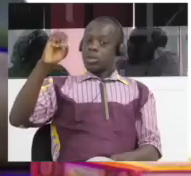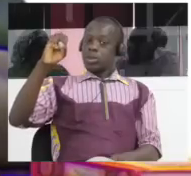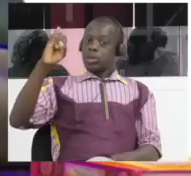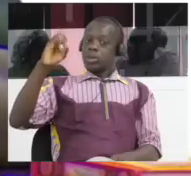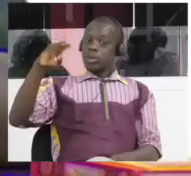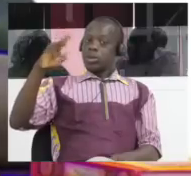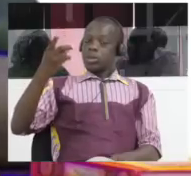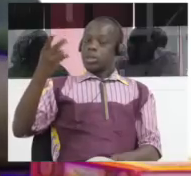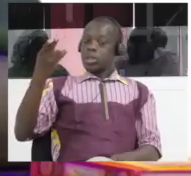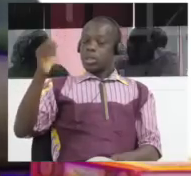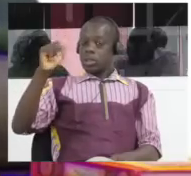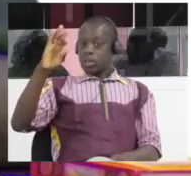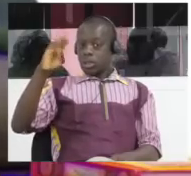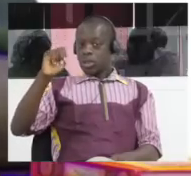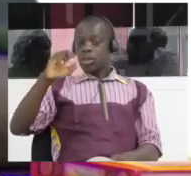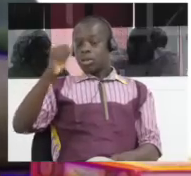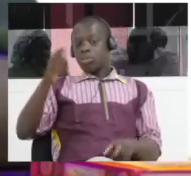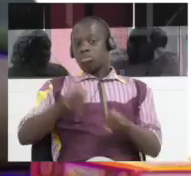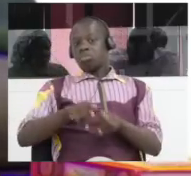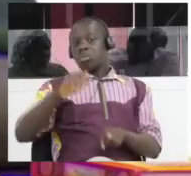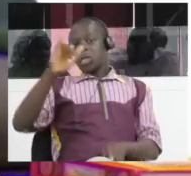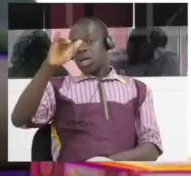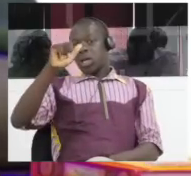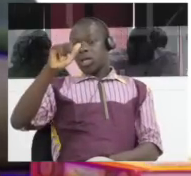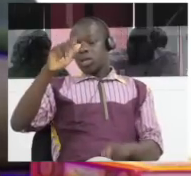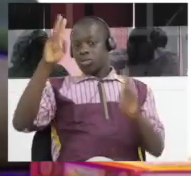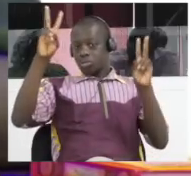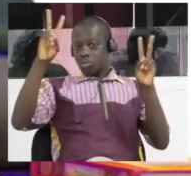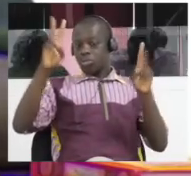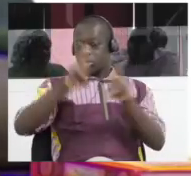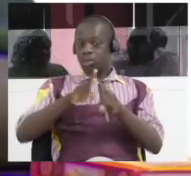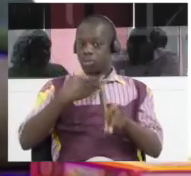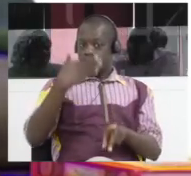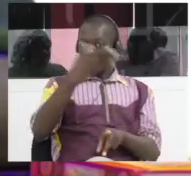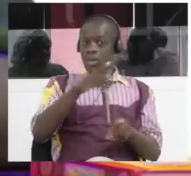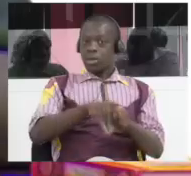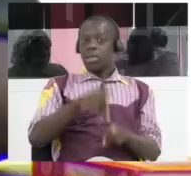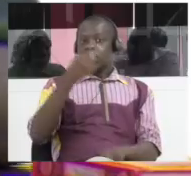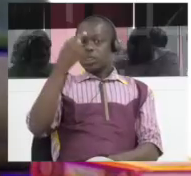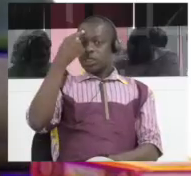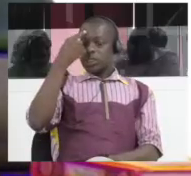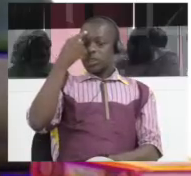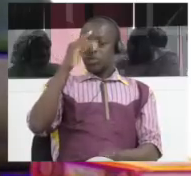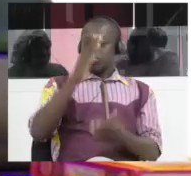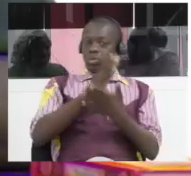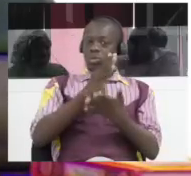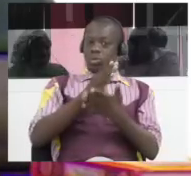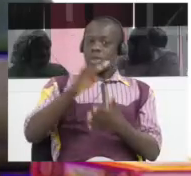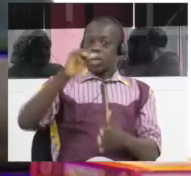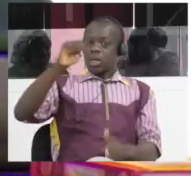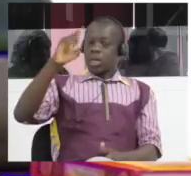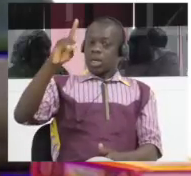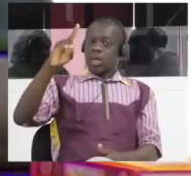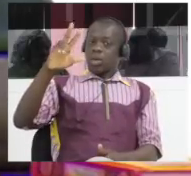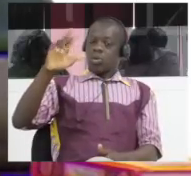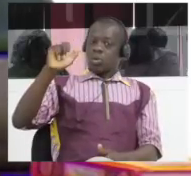critical. E.I. Jamme was also very critical. For Edward, we thought that he was a RAS